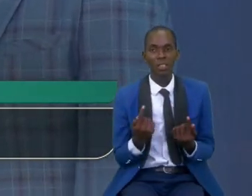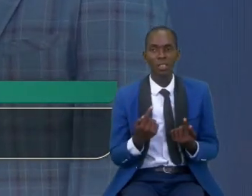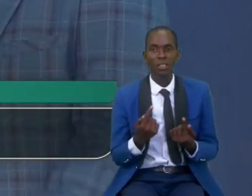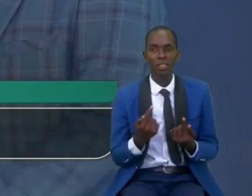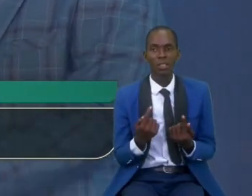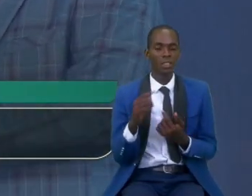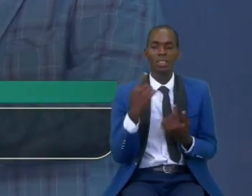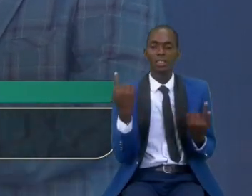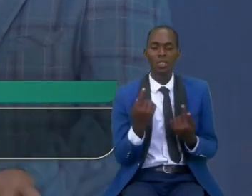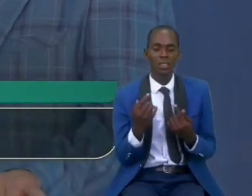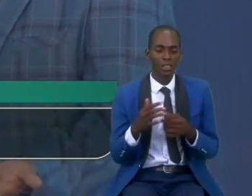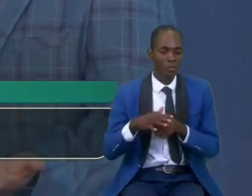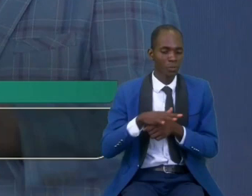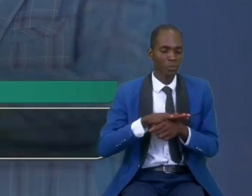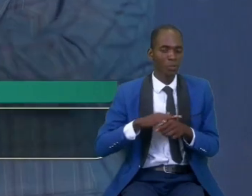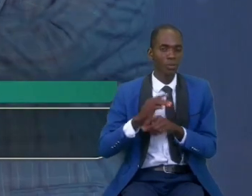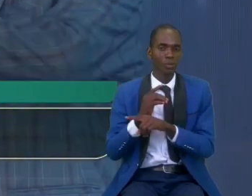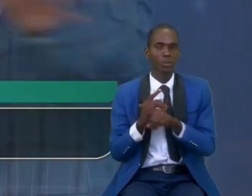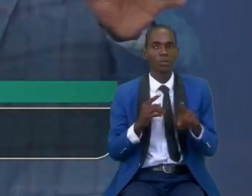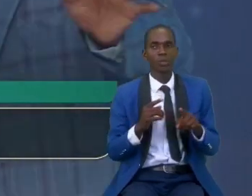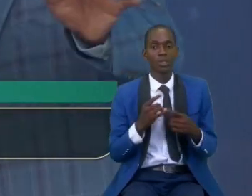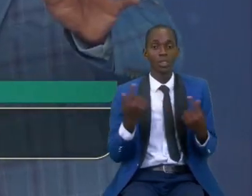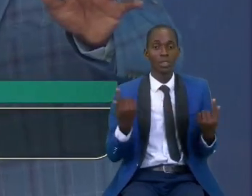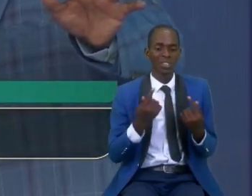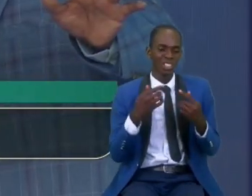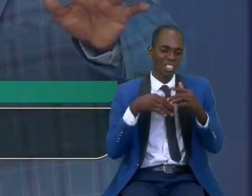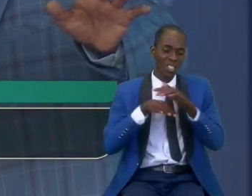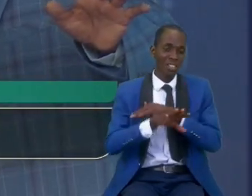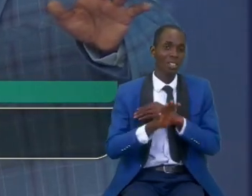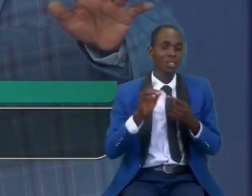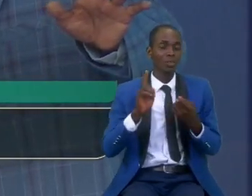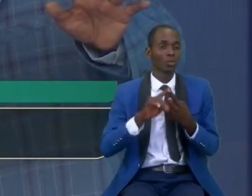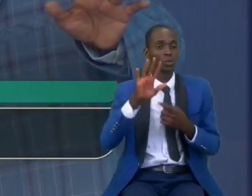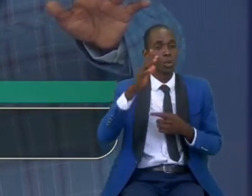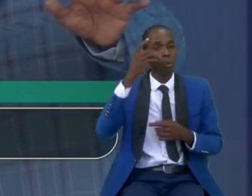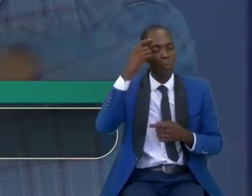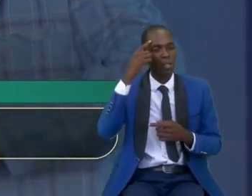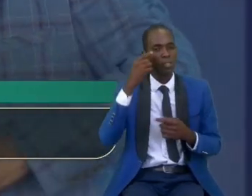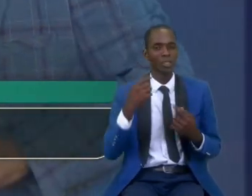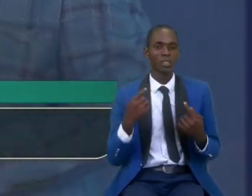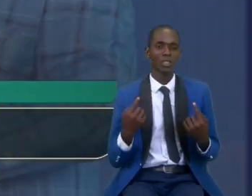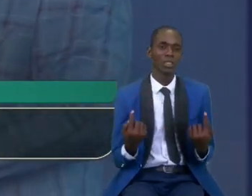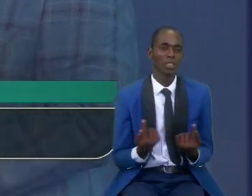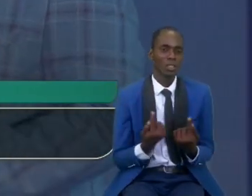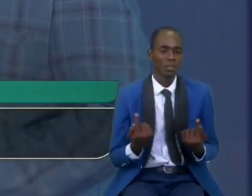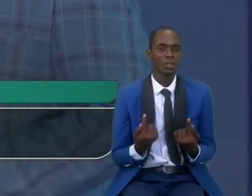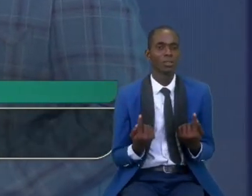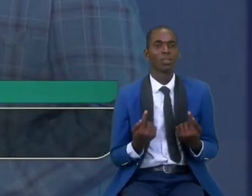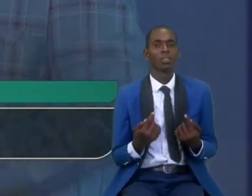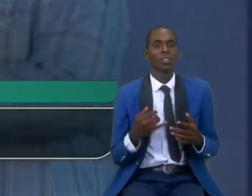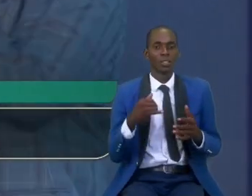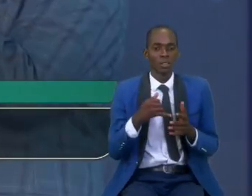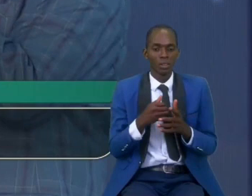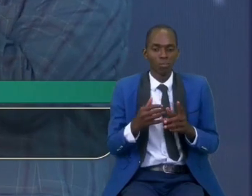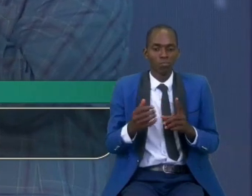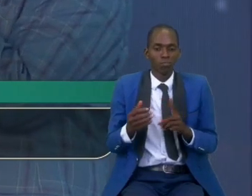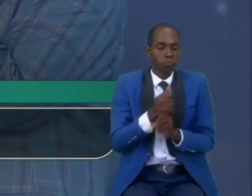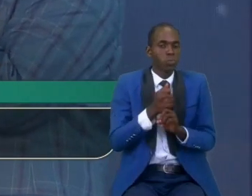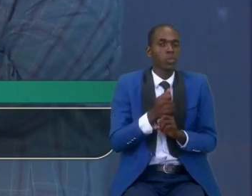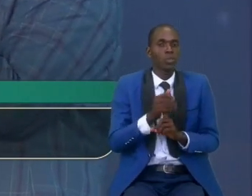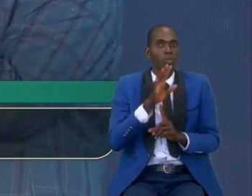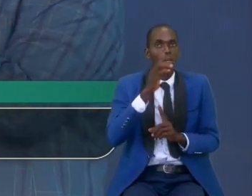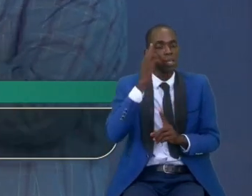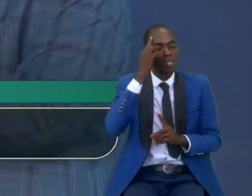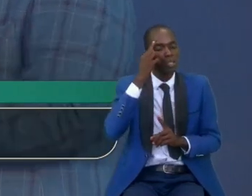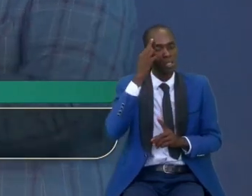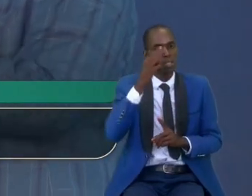your brain. Sin. It seizes your thinking and understanding. Sin. It rolls in